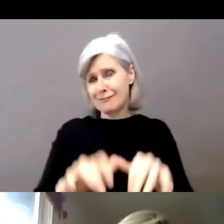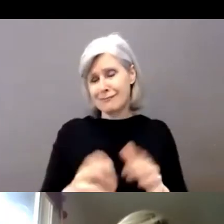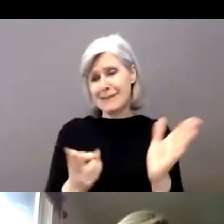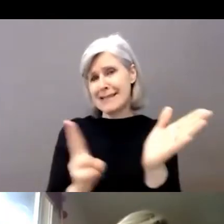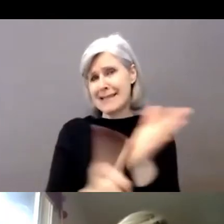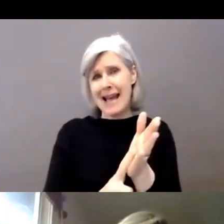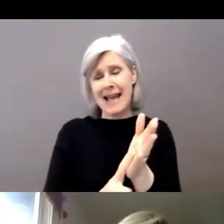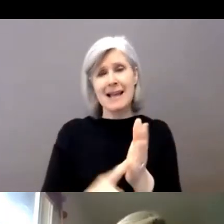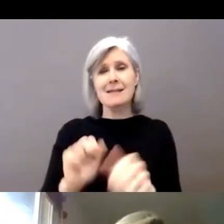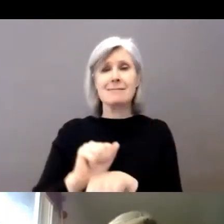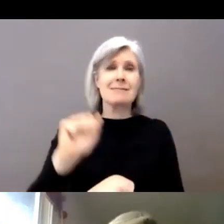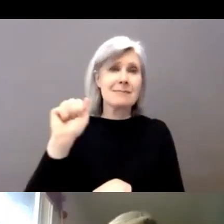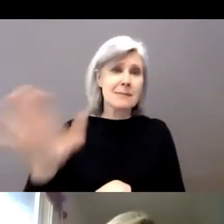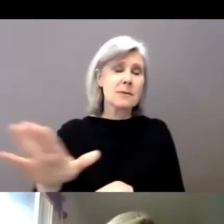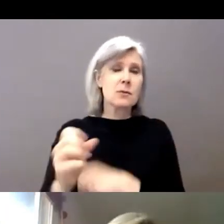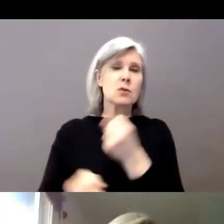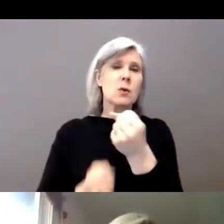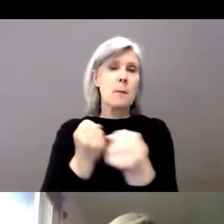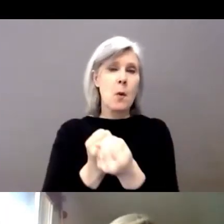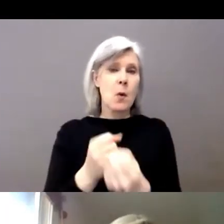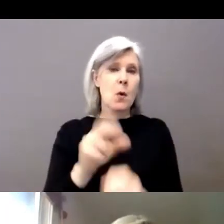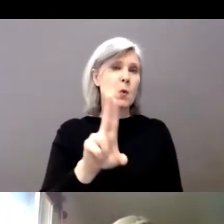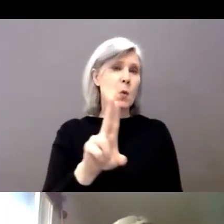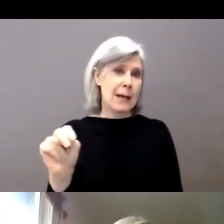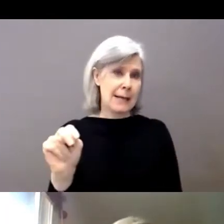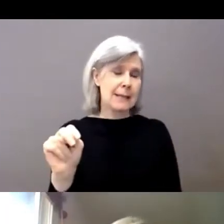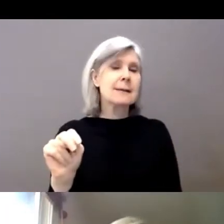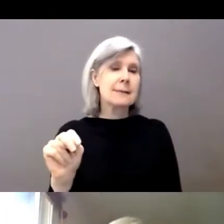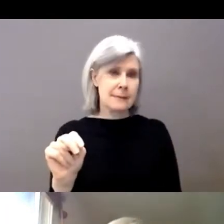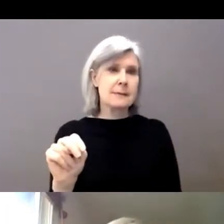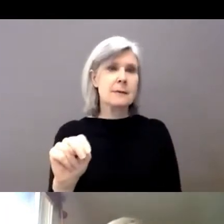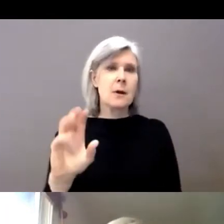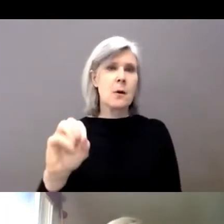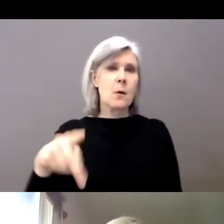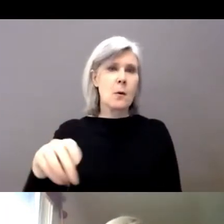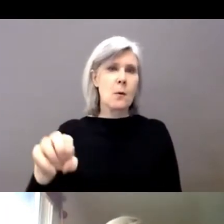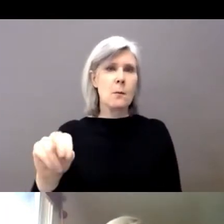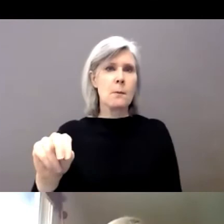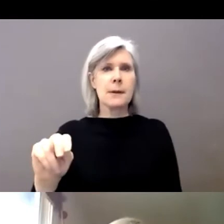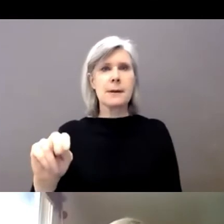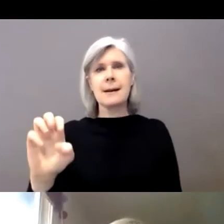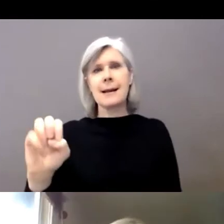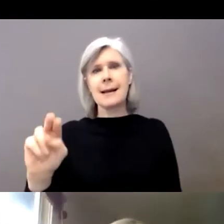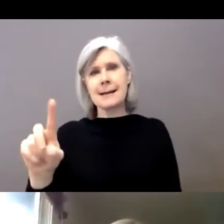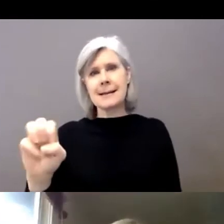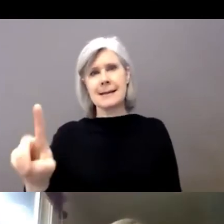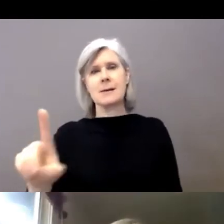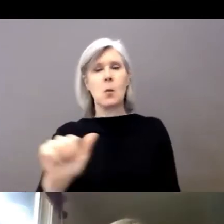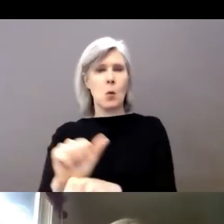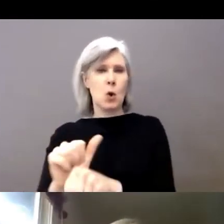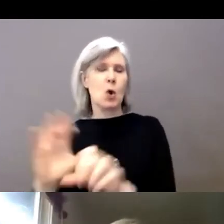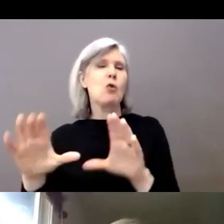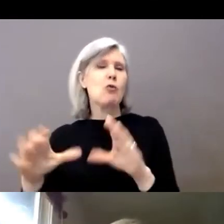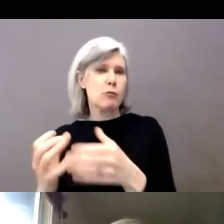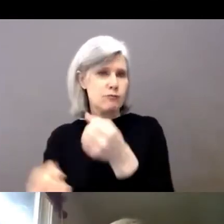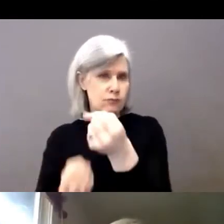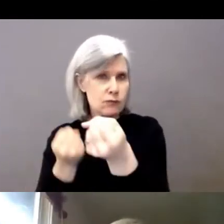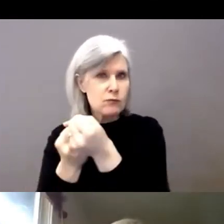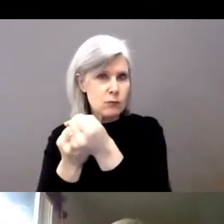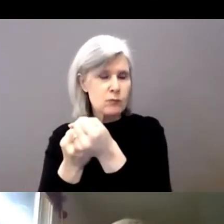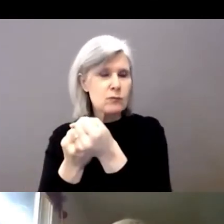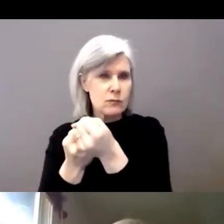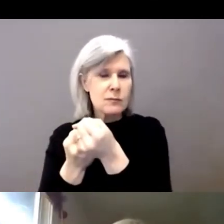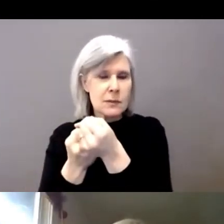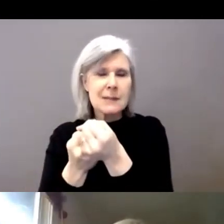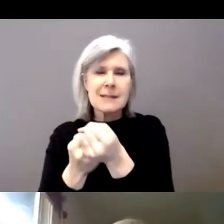at the Open-Ended Working Group. So I'll just leave it at that as a preamble, because it's really, it's almost